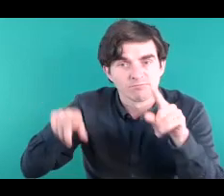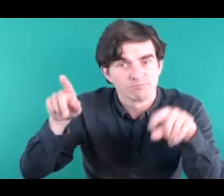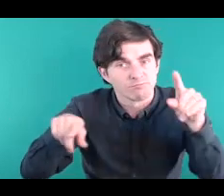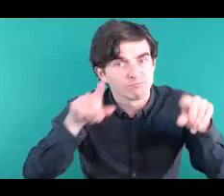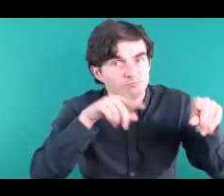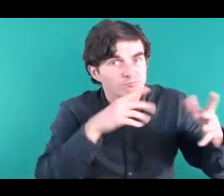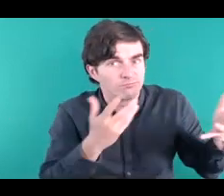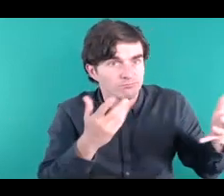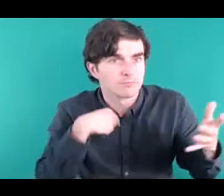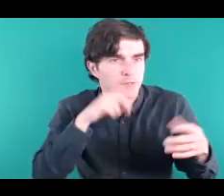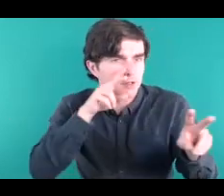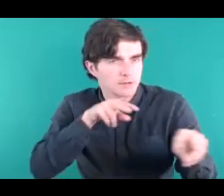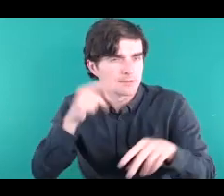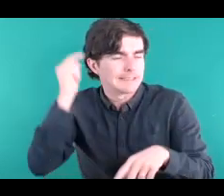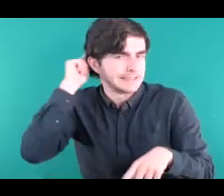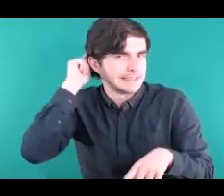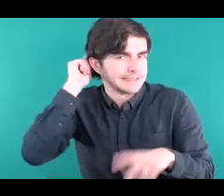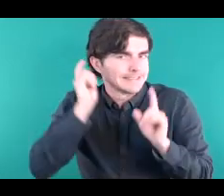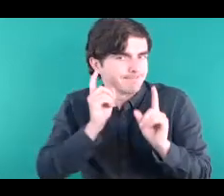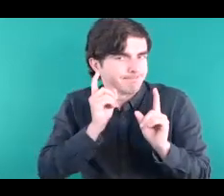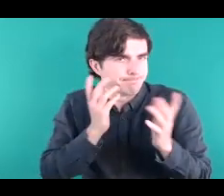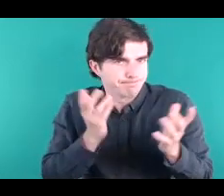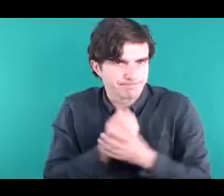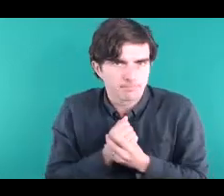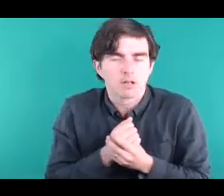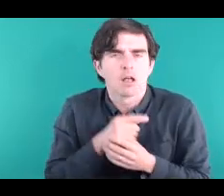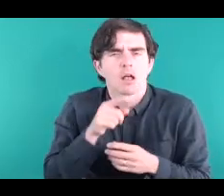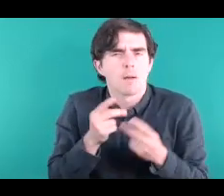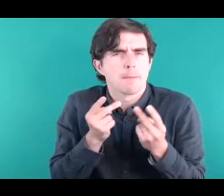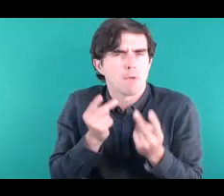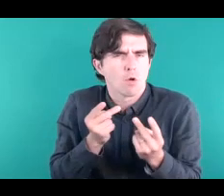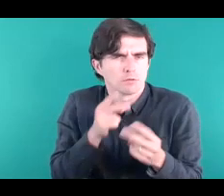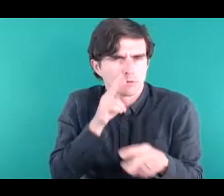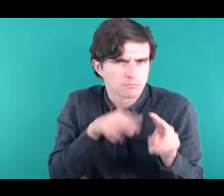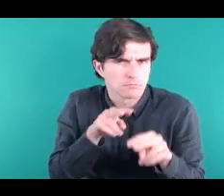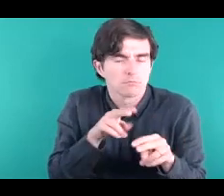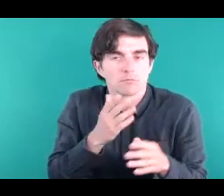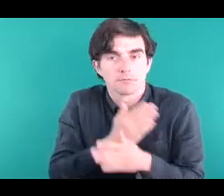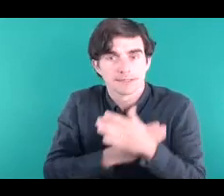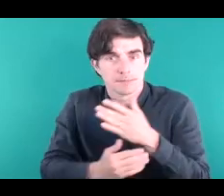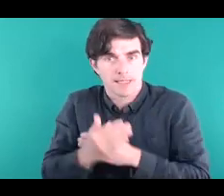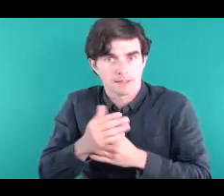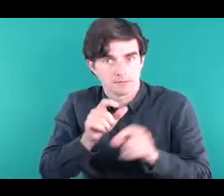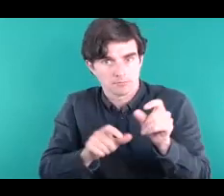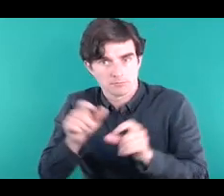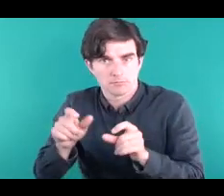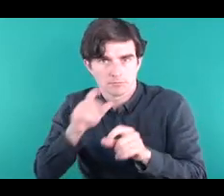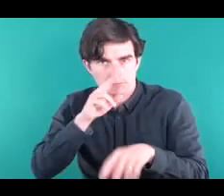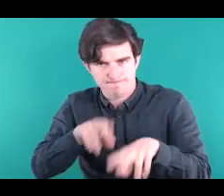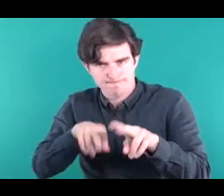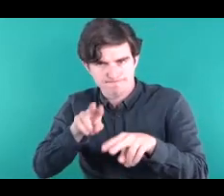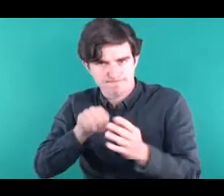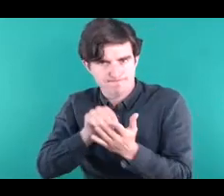with intellectual disability and psychosocial disabilities, which, because of invisibility of the disability,